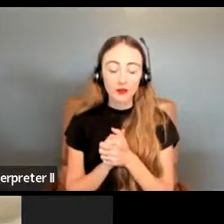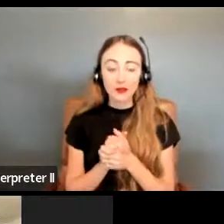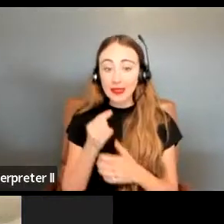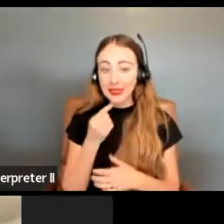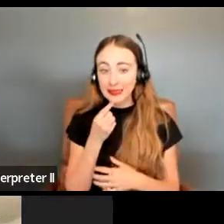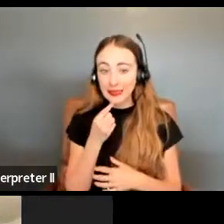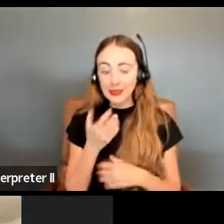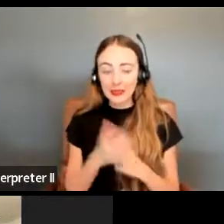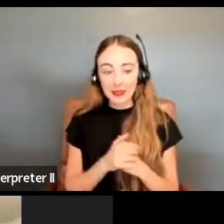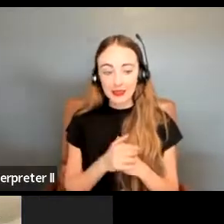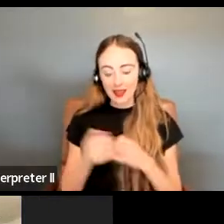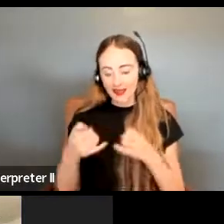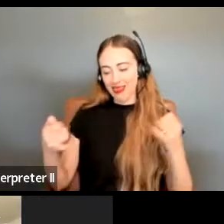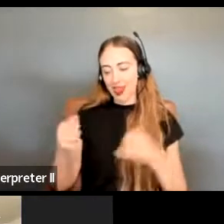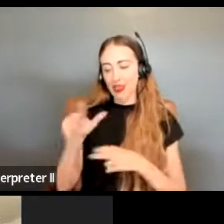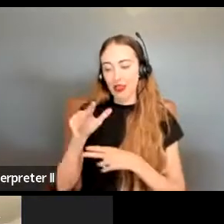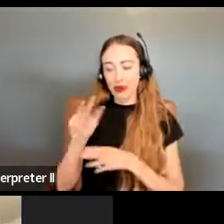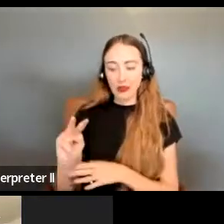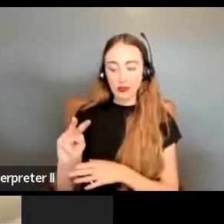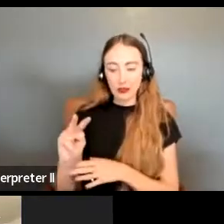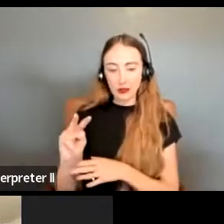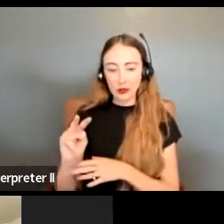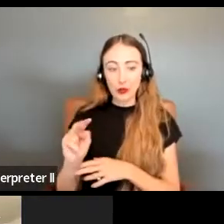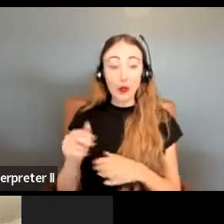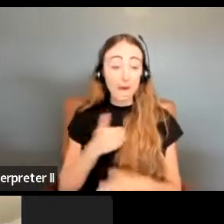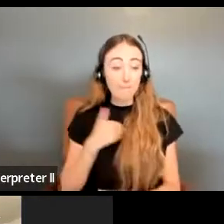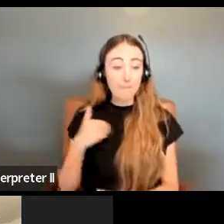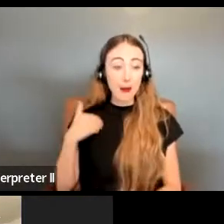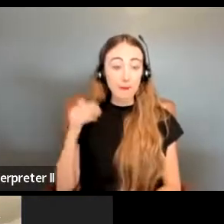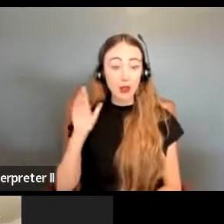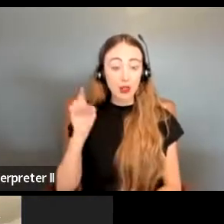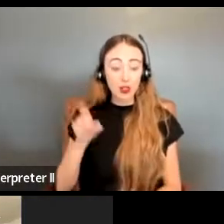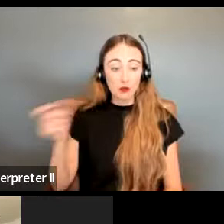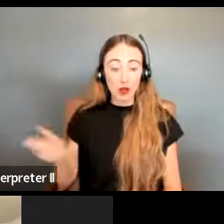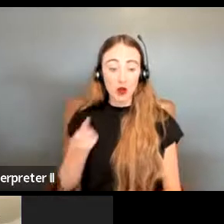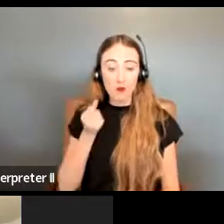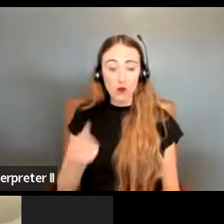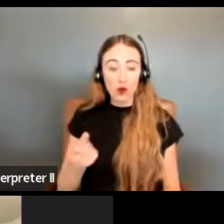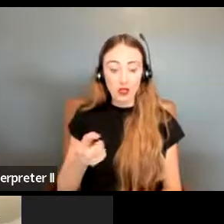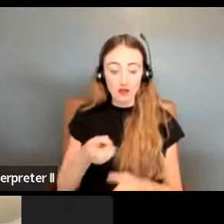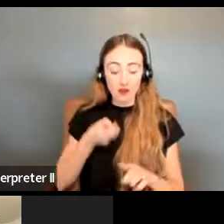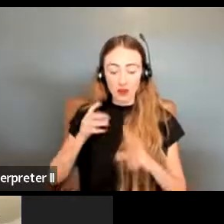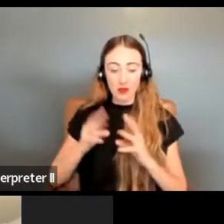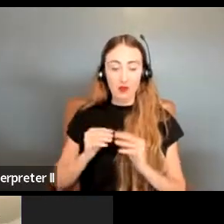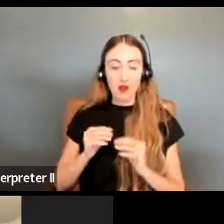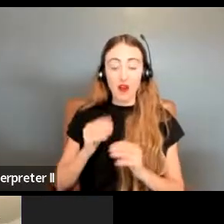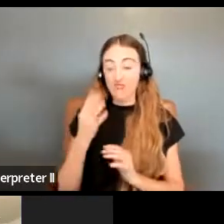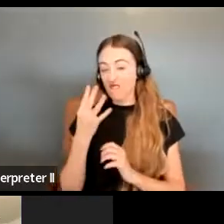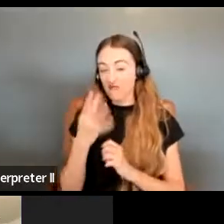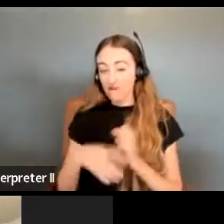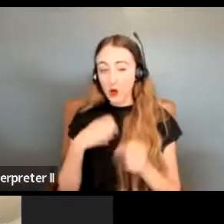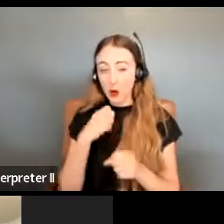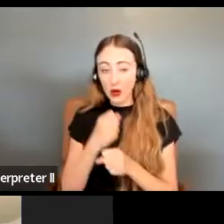says on line 32, thereafter members shall be appointed by the council to serve or complete a 4-year term.